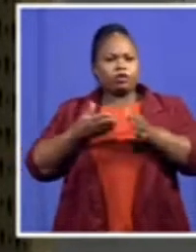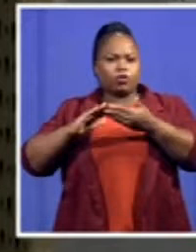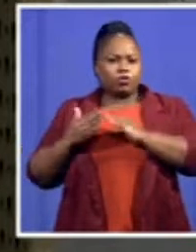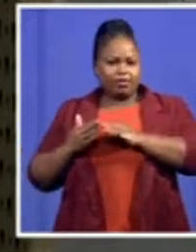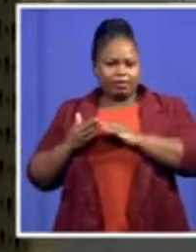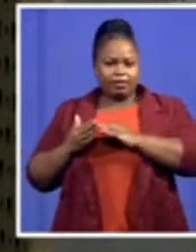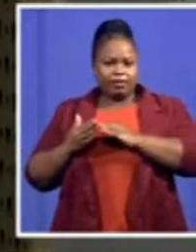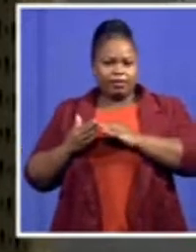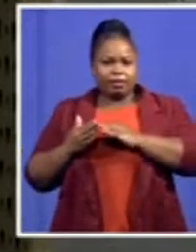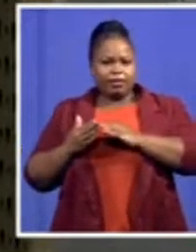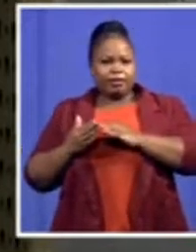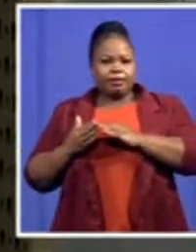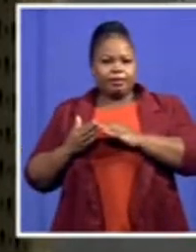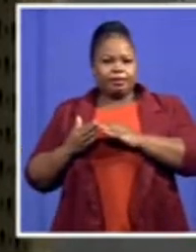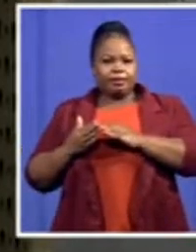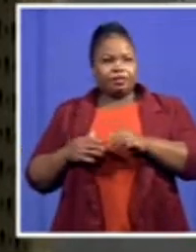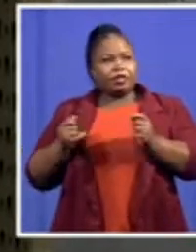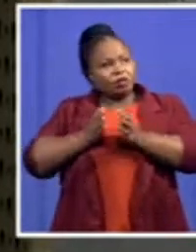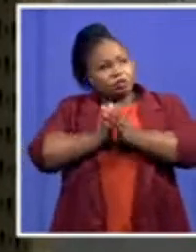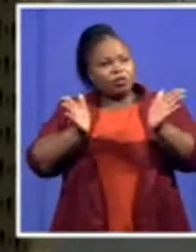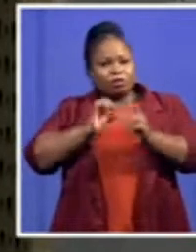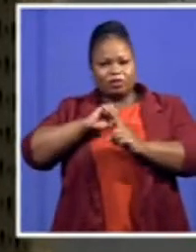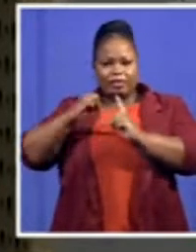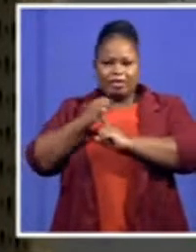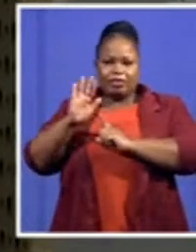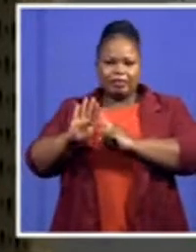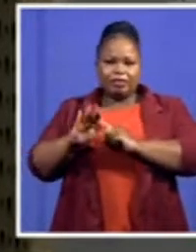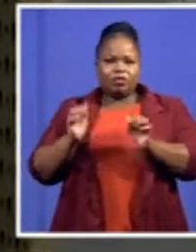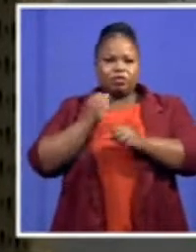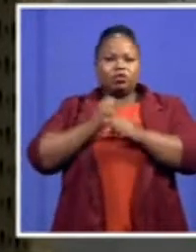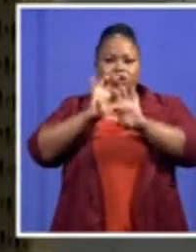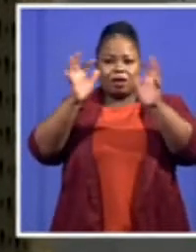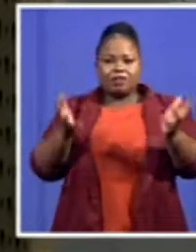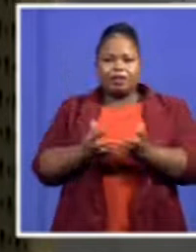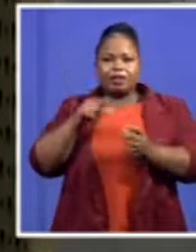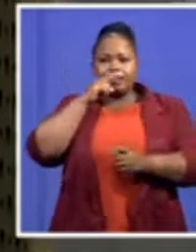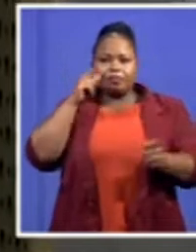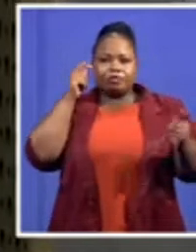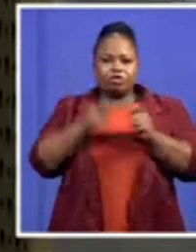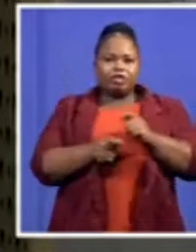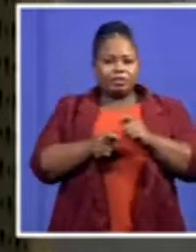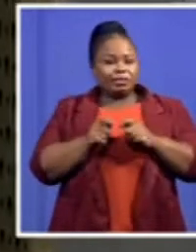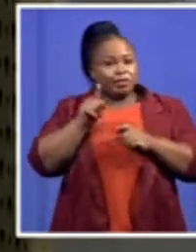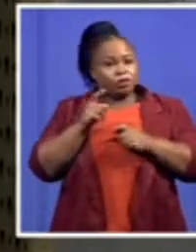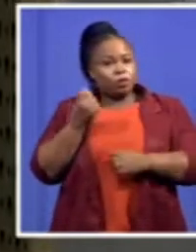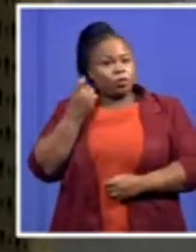and the broader society, and geographical name change is one of those potent